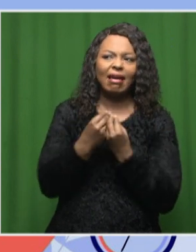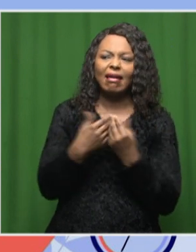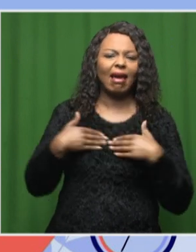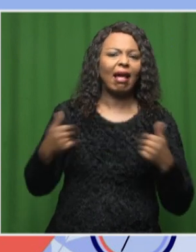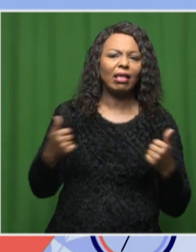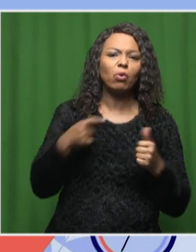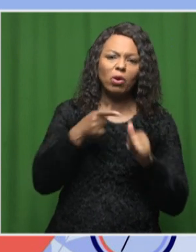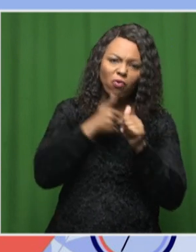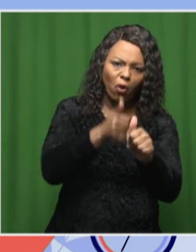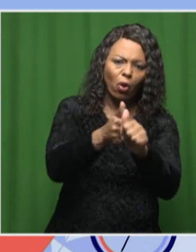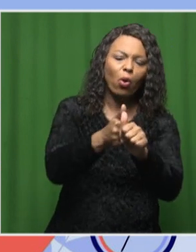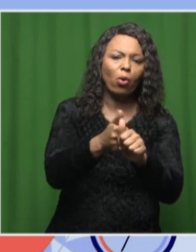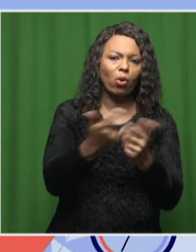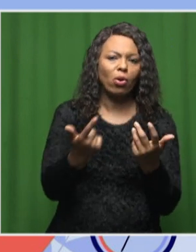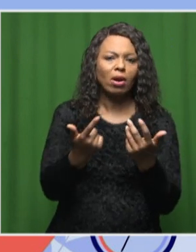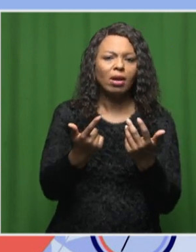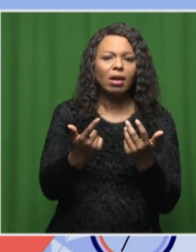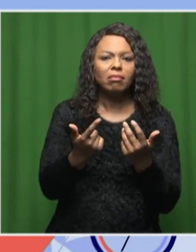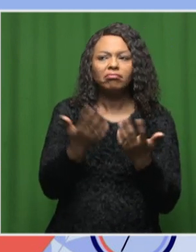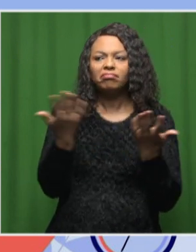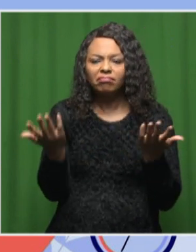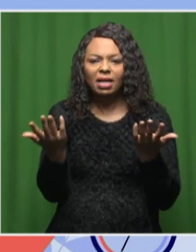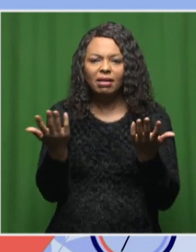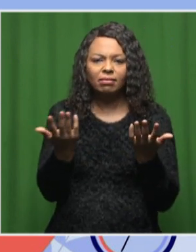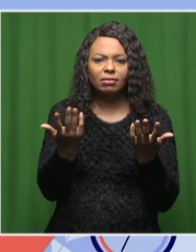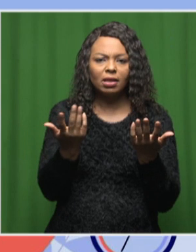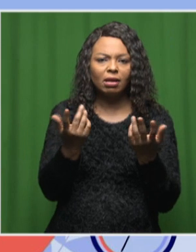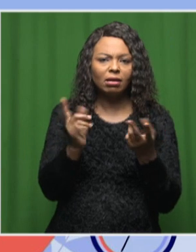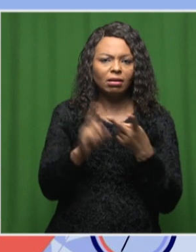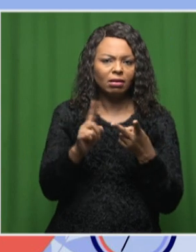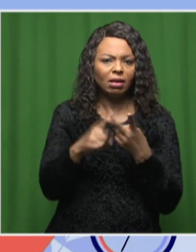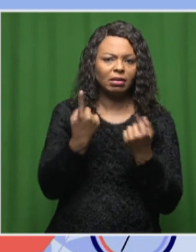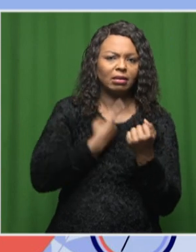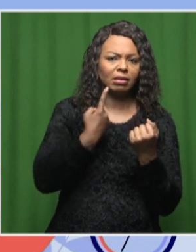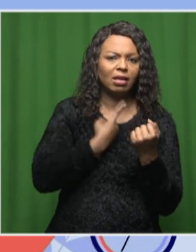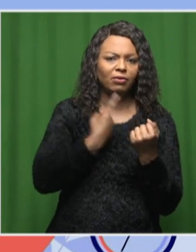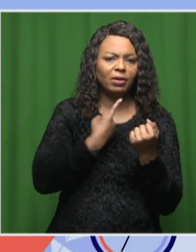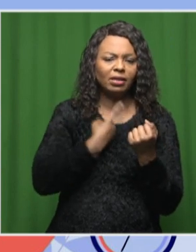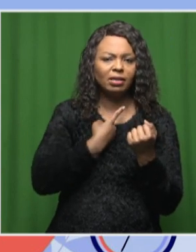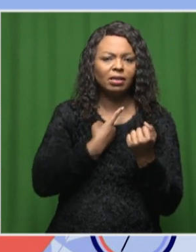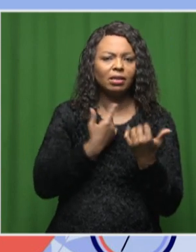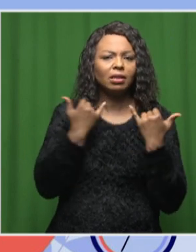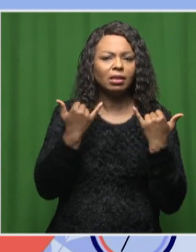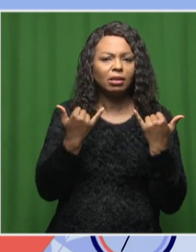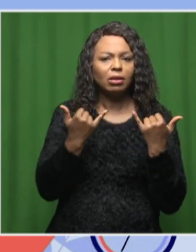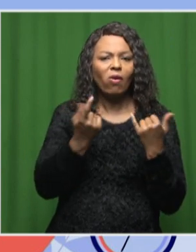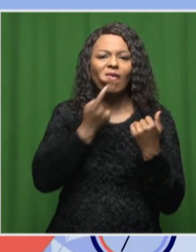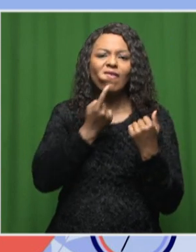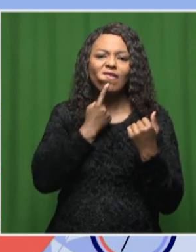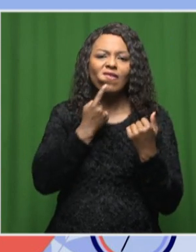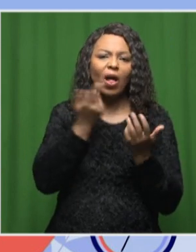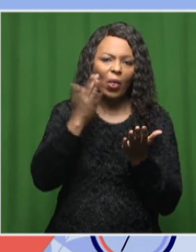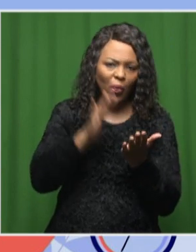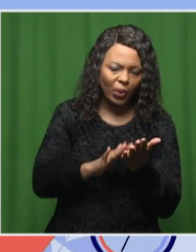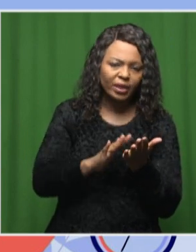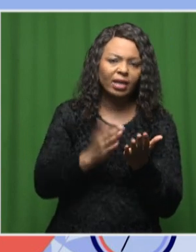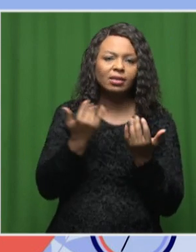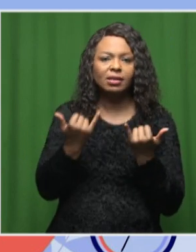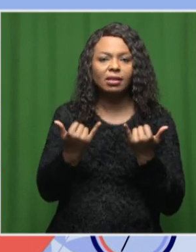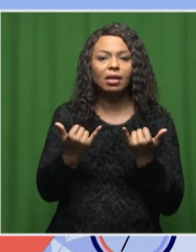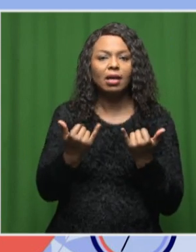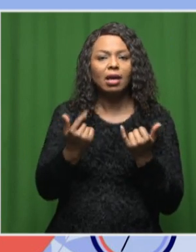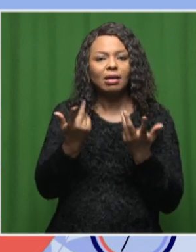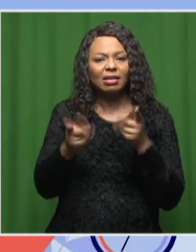for example, decreasing your salt consumption and so on, if you have a family history of hypertension, it means